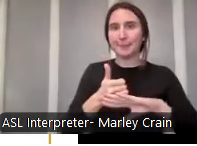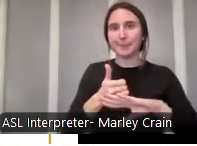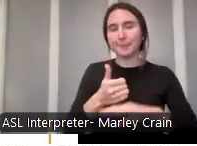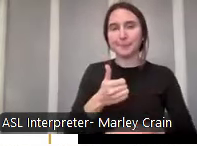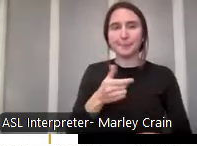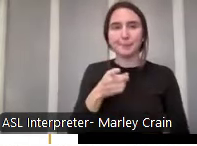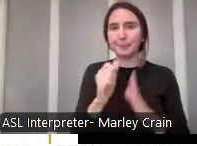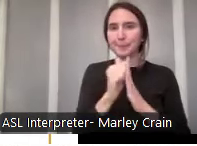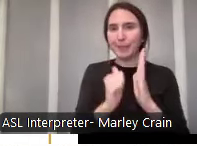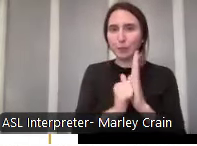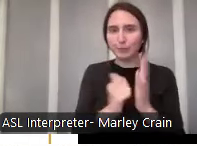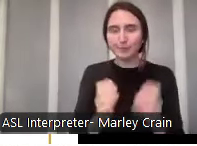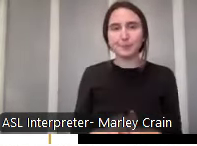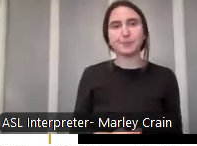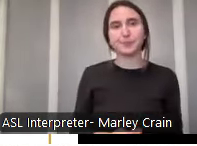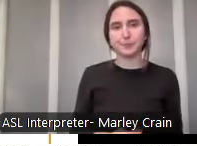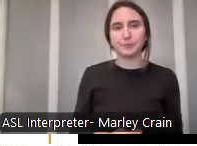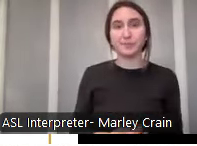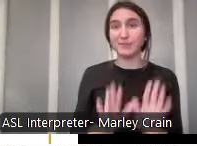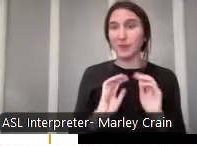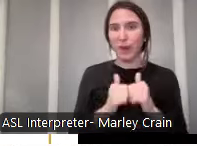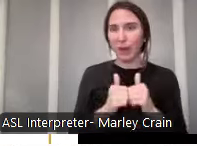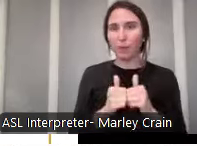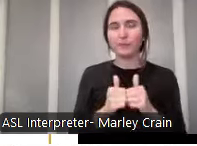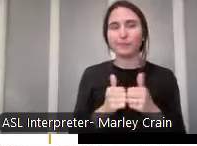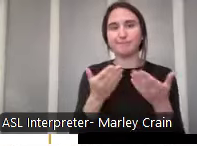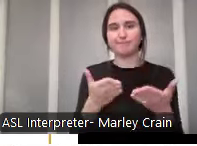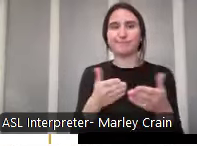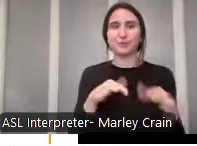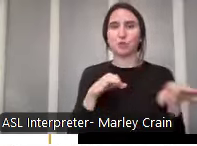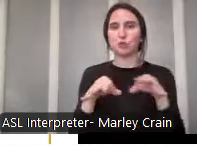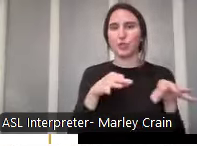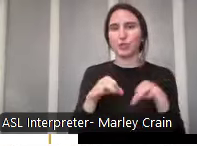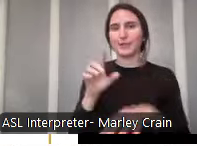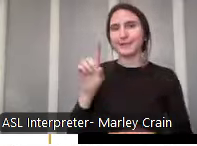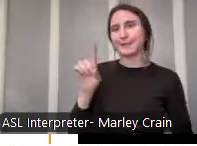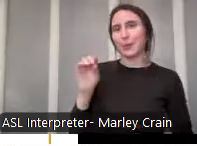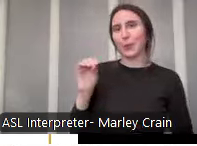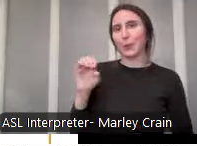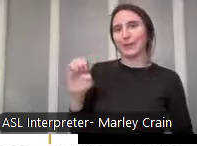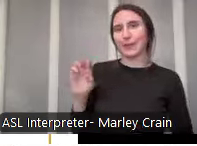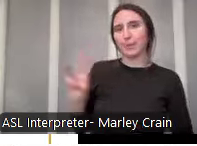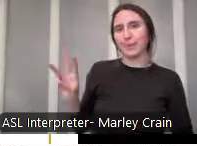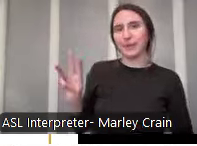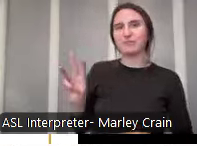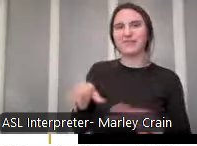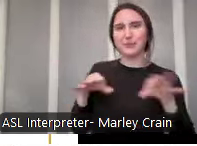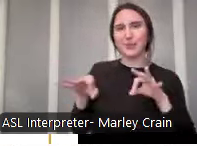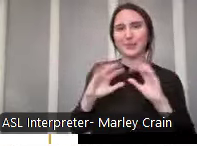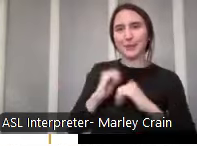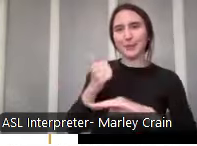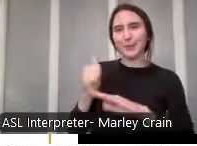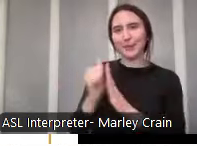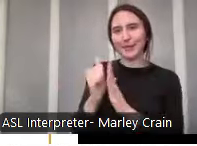To create one, if a parent doesn't have one, you can follow directions on the DOE's website, but you do need a creation code from